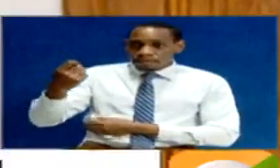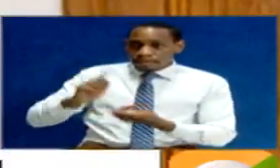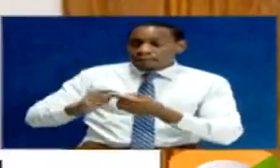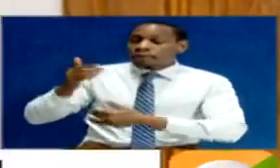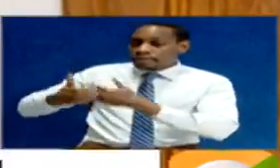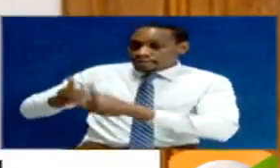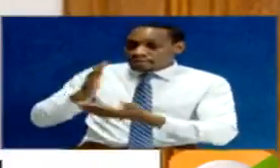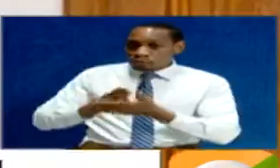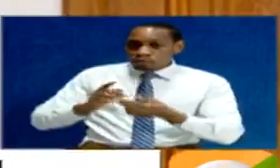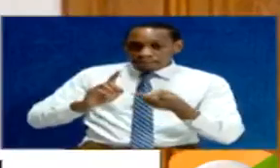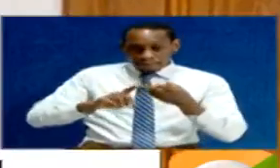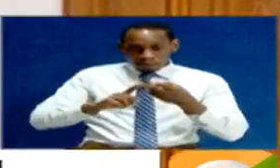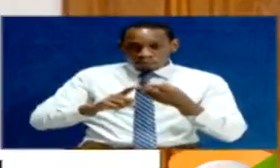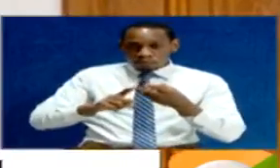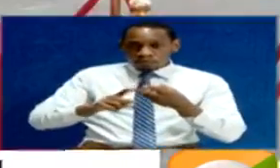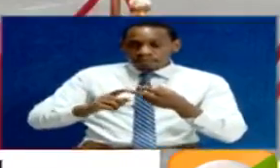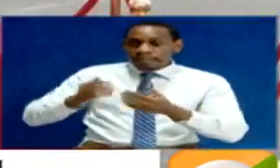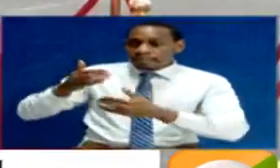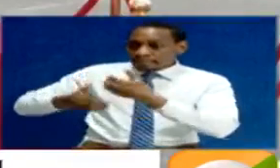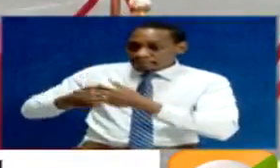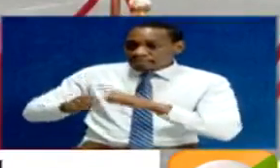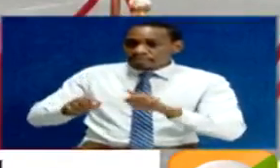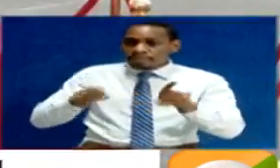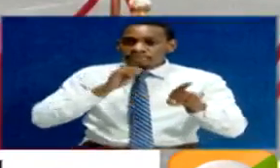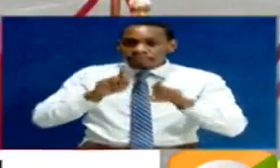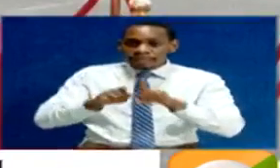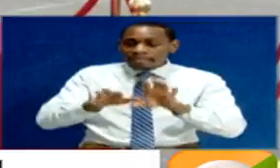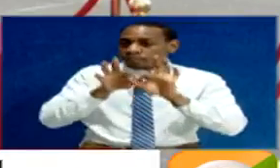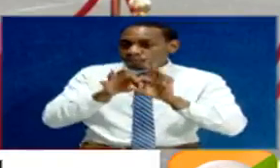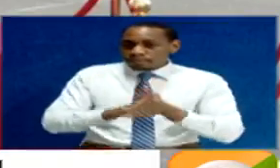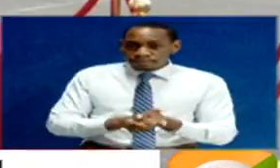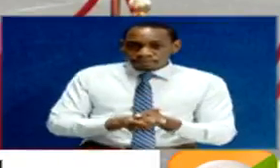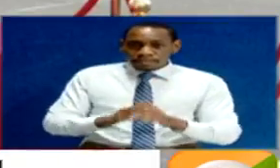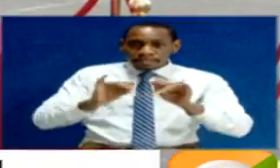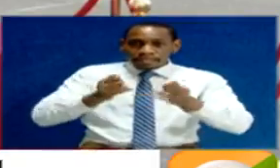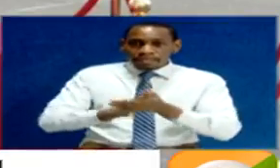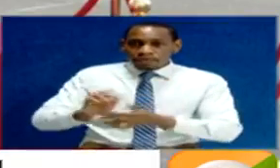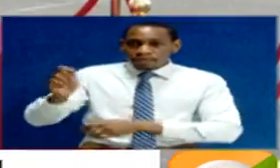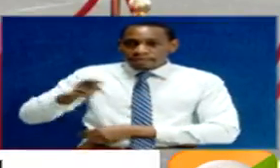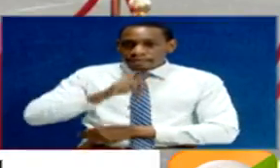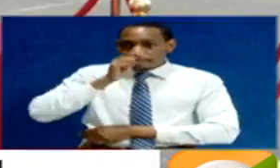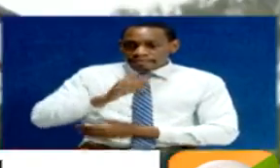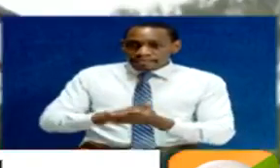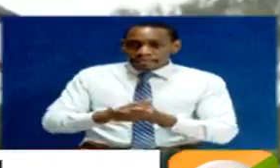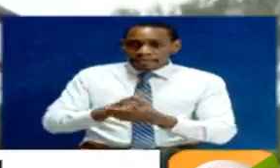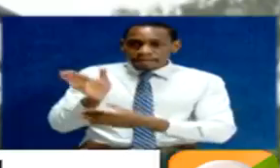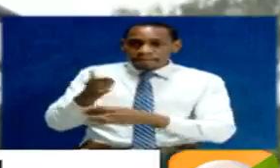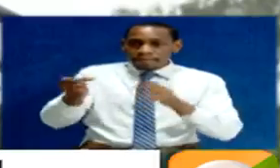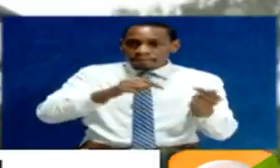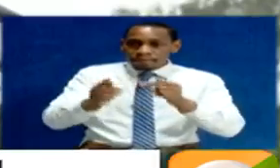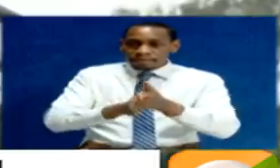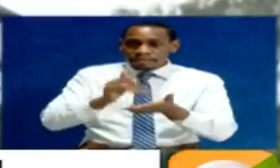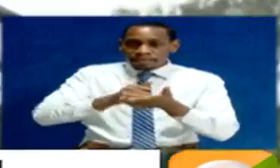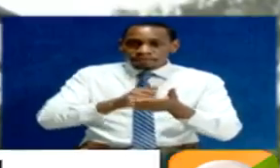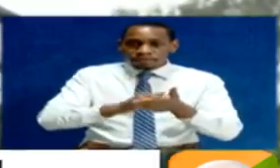tu majirani lakini ujirani wenyewe ni wa kindugu. At the heart of the latest diplomatic spat between Kenya and Tanzania last year were